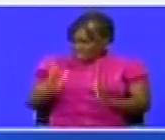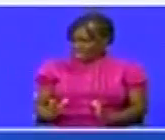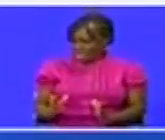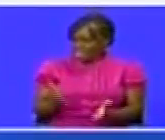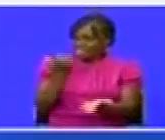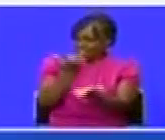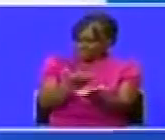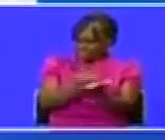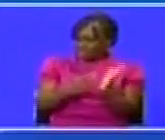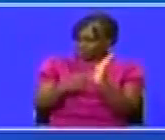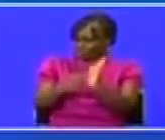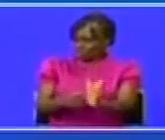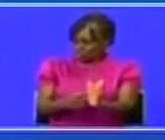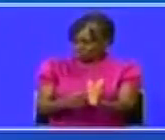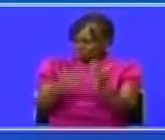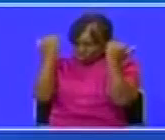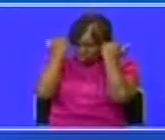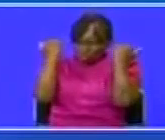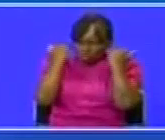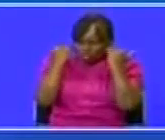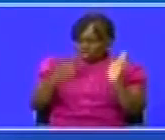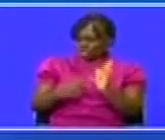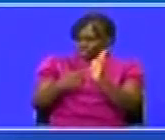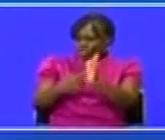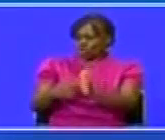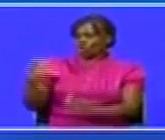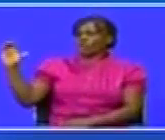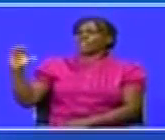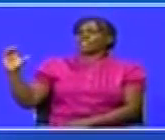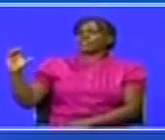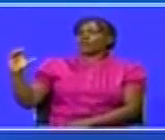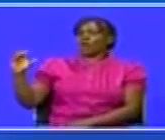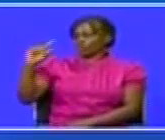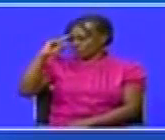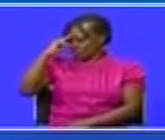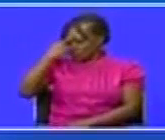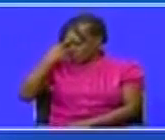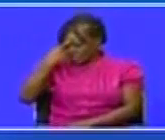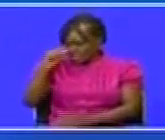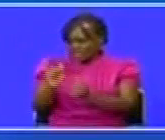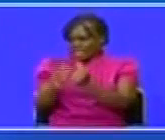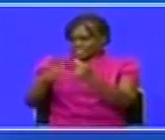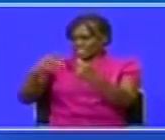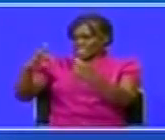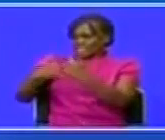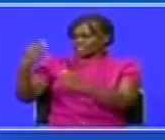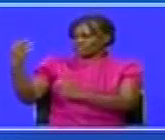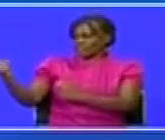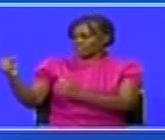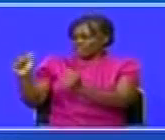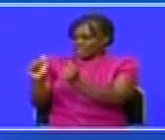of evidence now before the court, places Clifford Ndungu Waititu at the University of Punjab between 1985